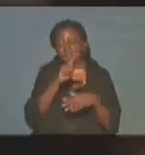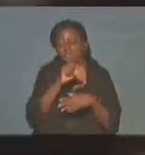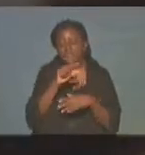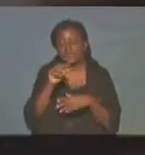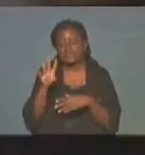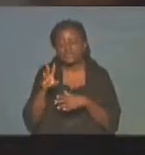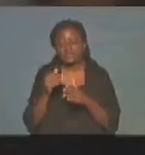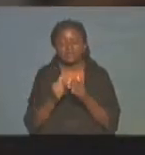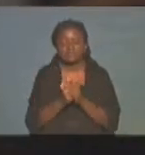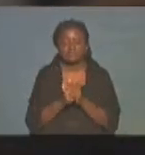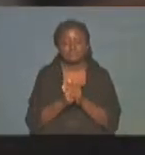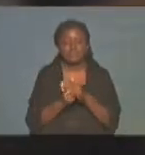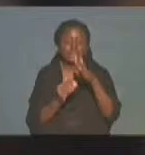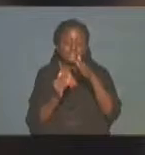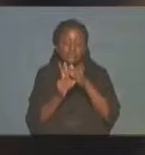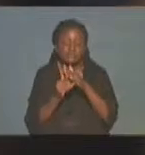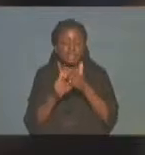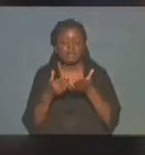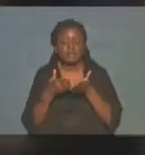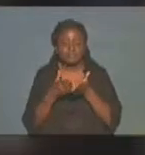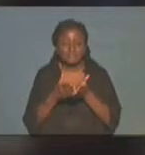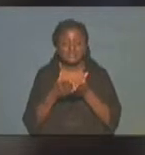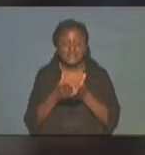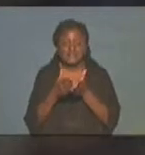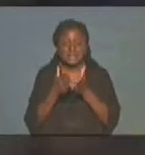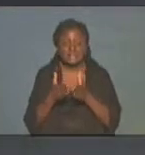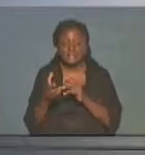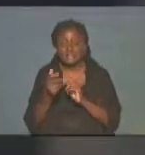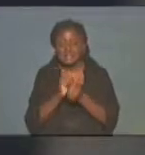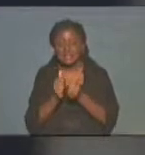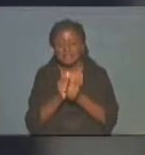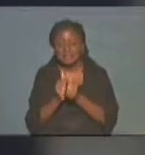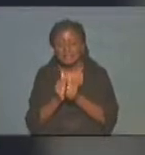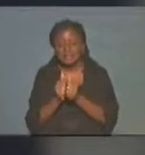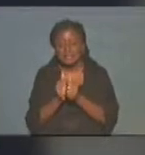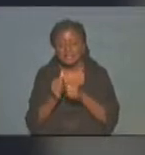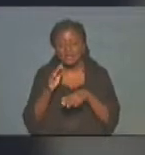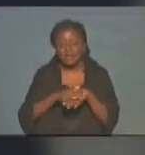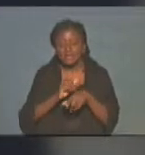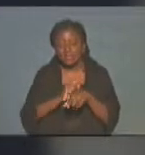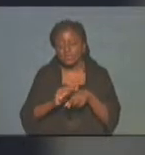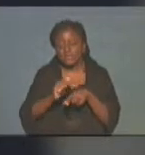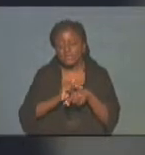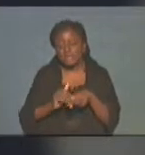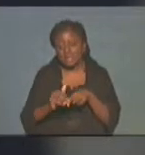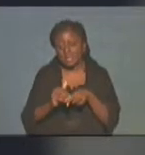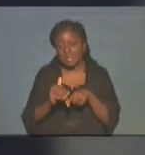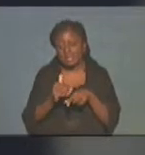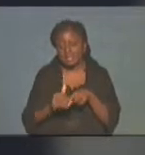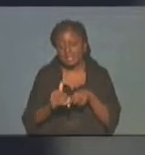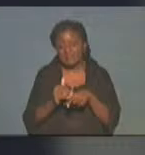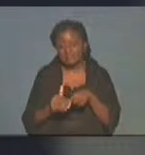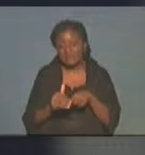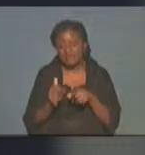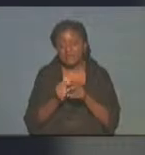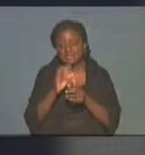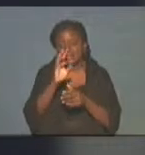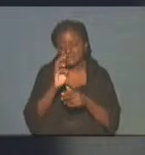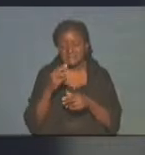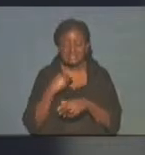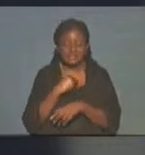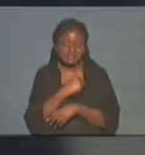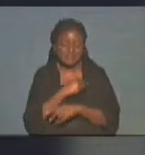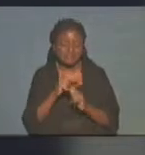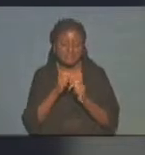sailors competing over the weekend at the Ilka Midwinter event in Clearwater, Florida. A 6-member team comprising of Eliane Higgs,